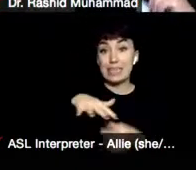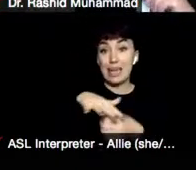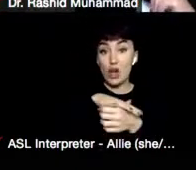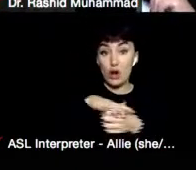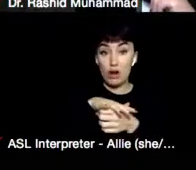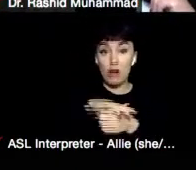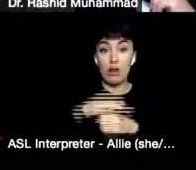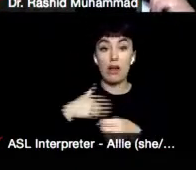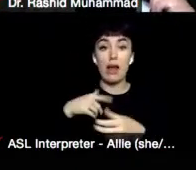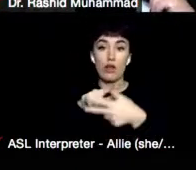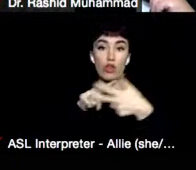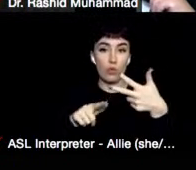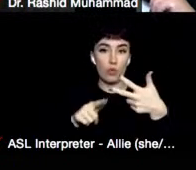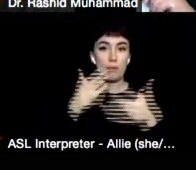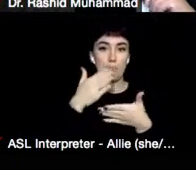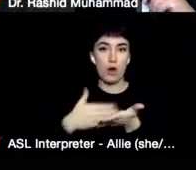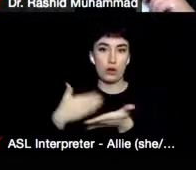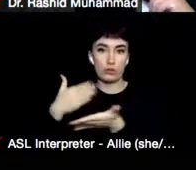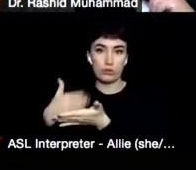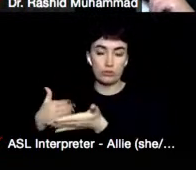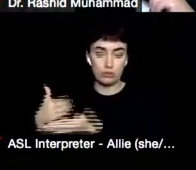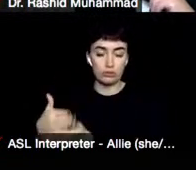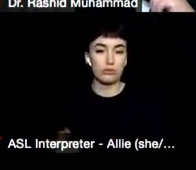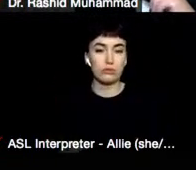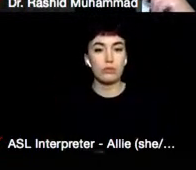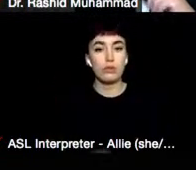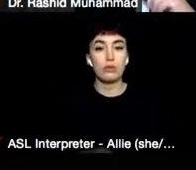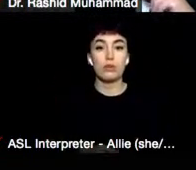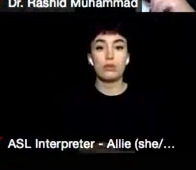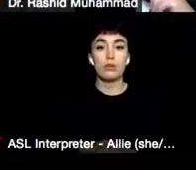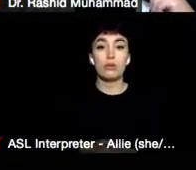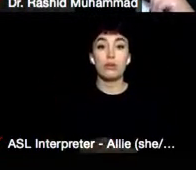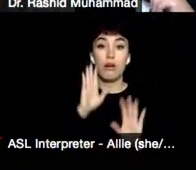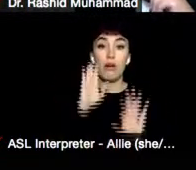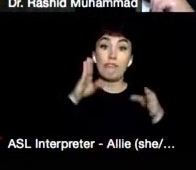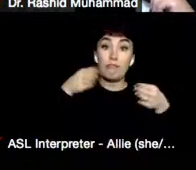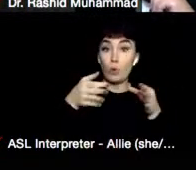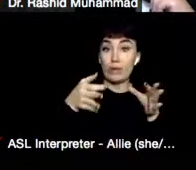had 3 elements: a focus statement,